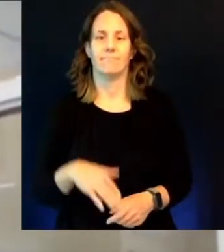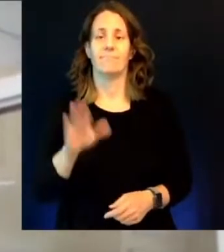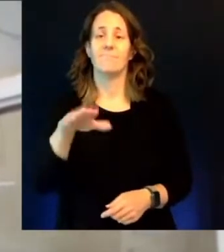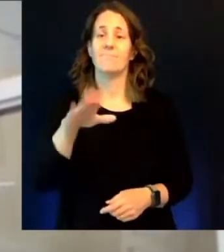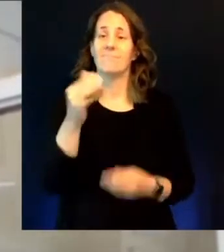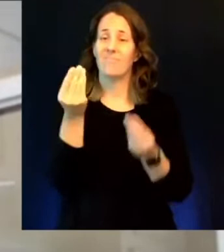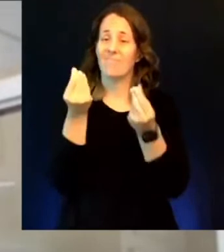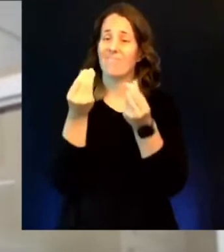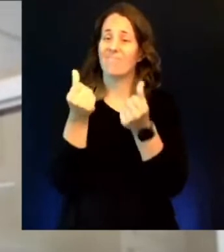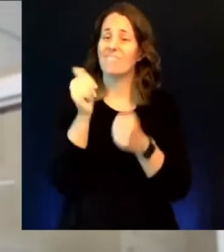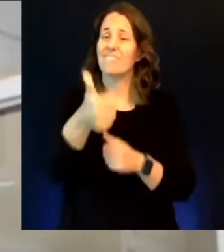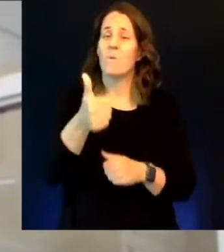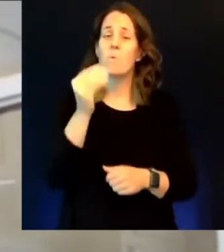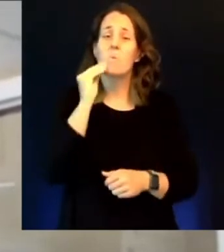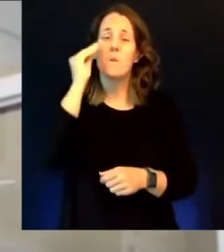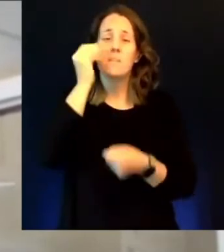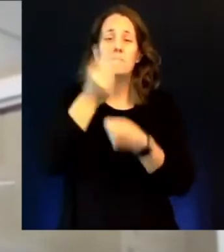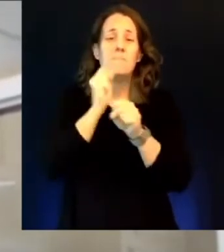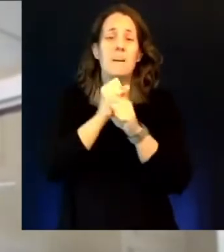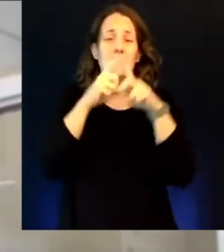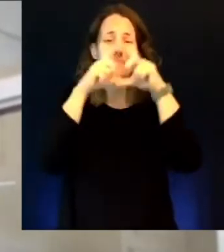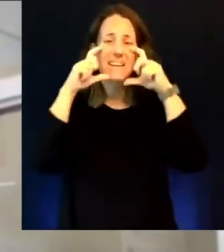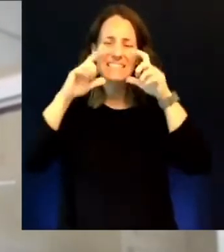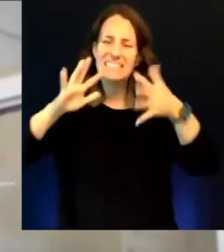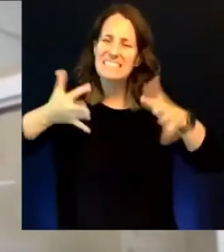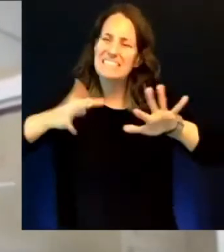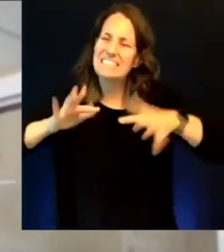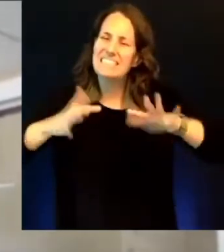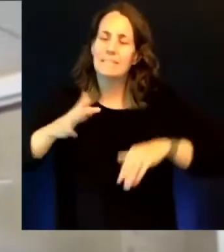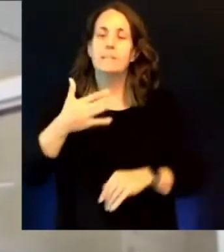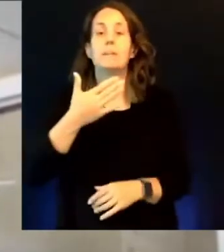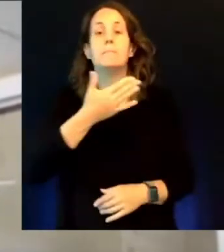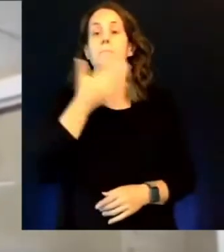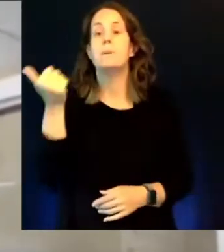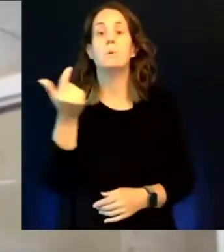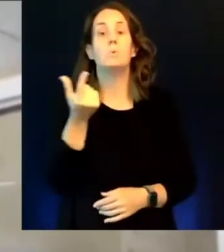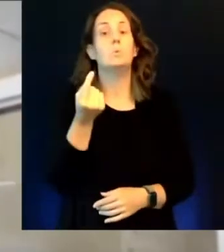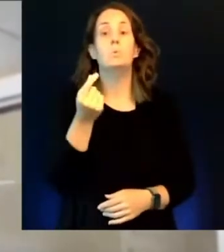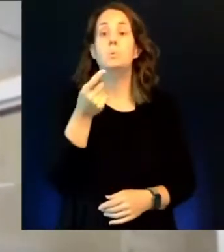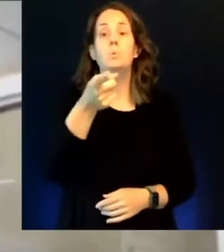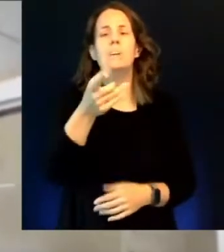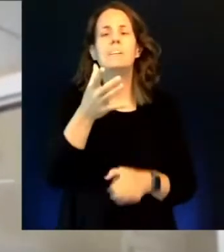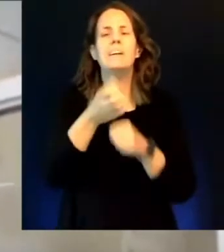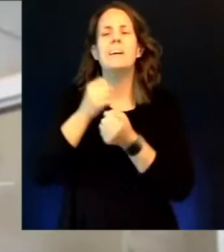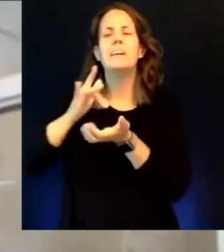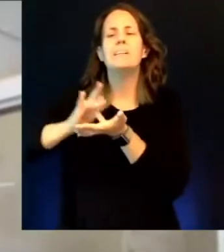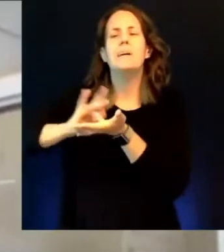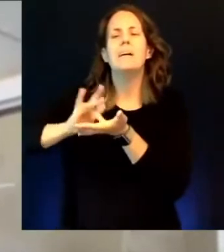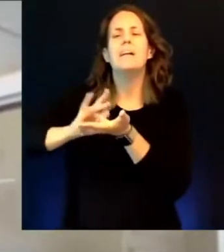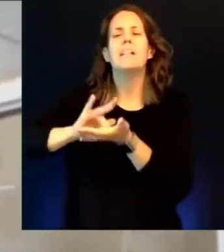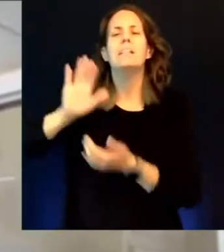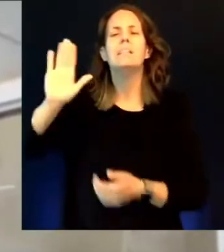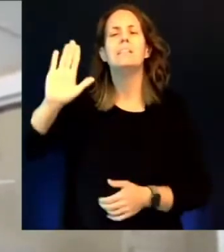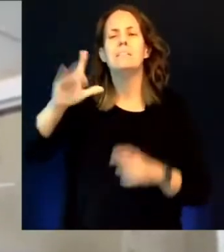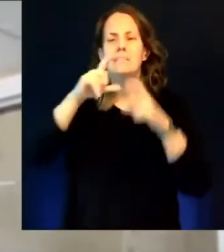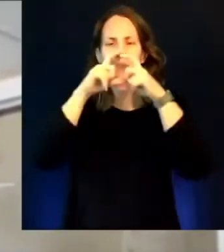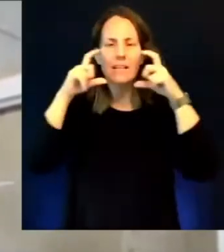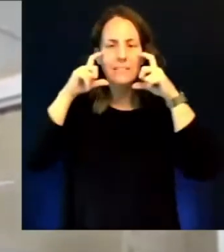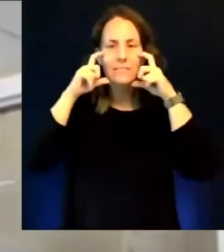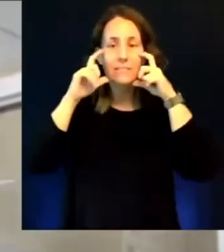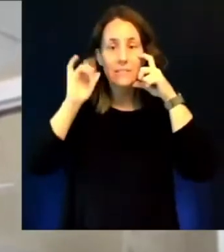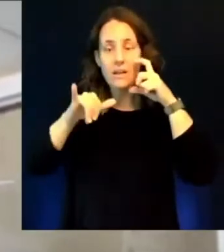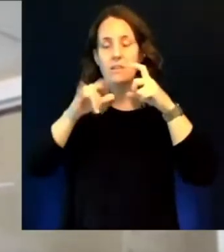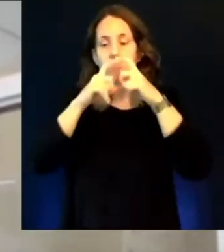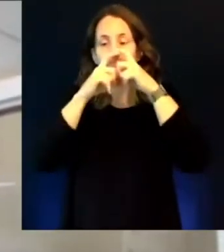minimize the risk to ourselves and our children by wearing masks, but that's only part of the equation. We can make going to